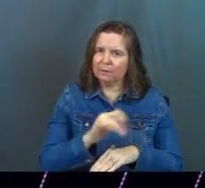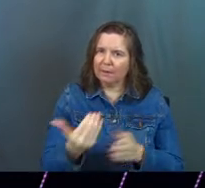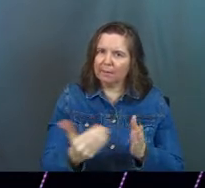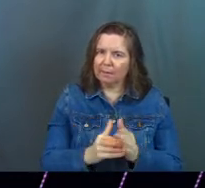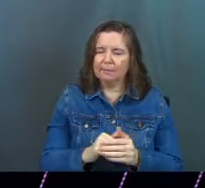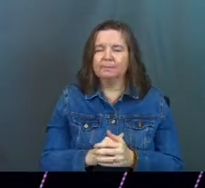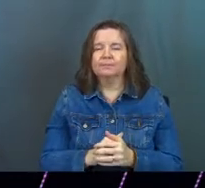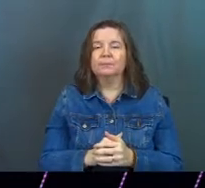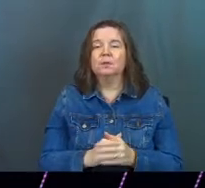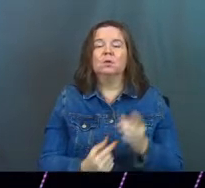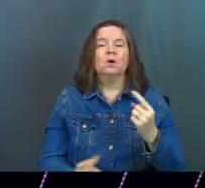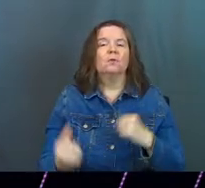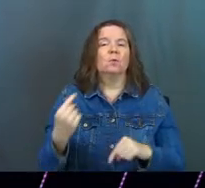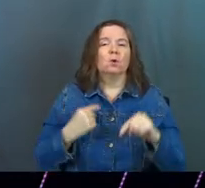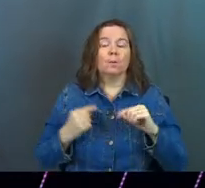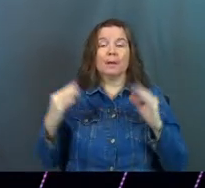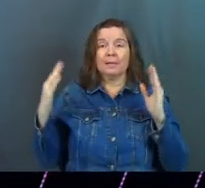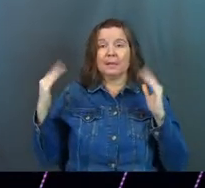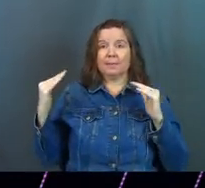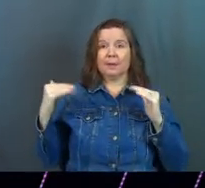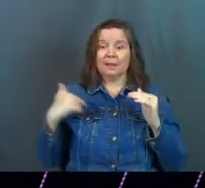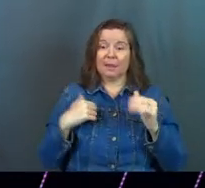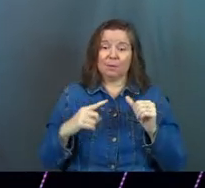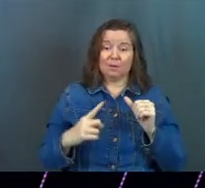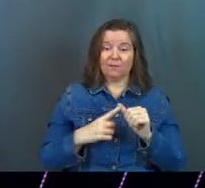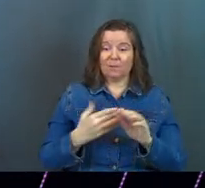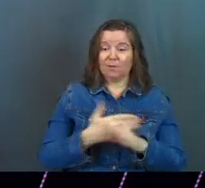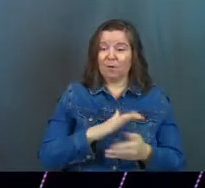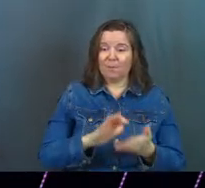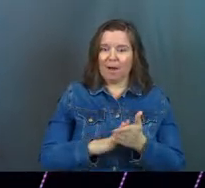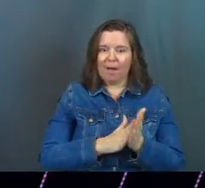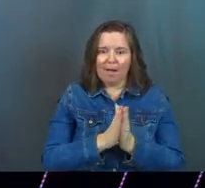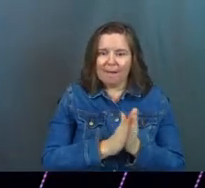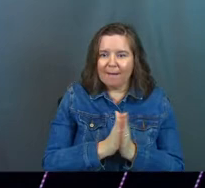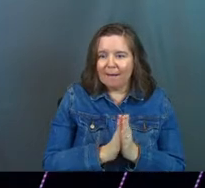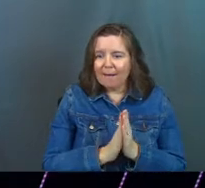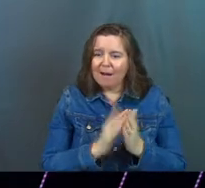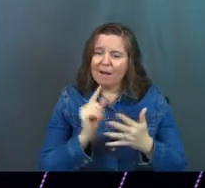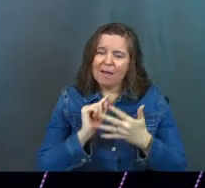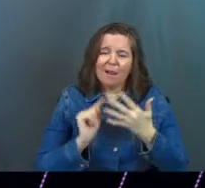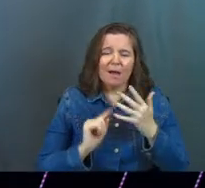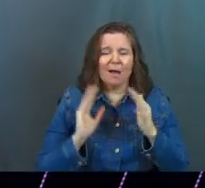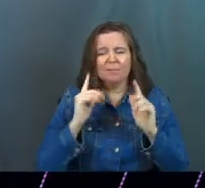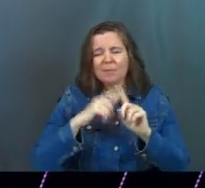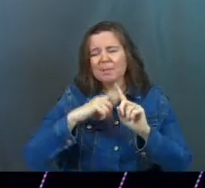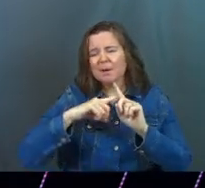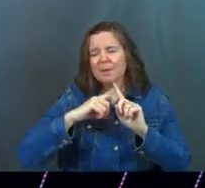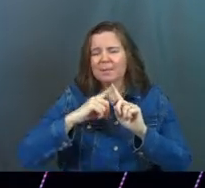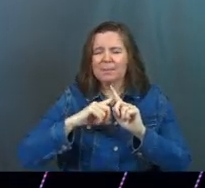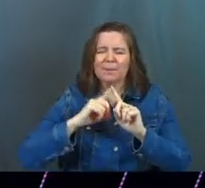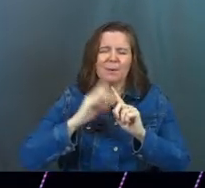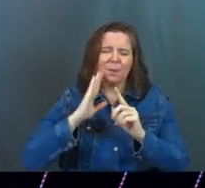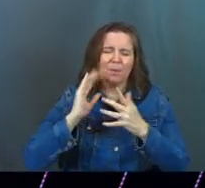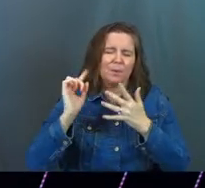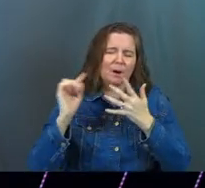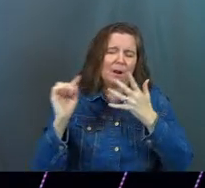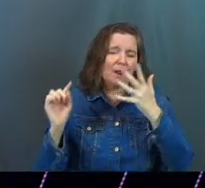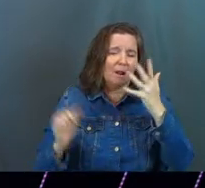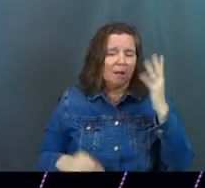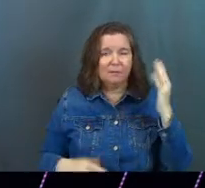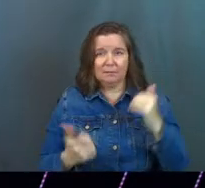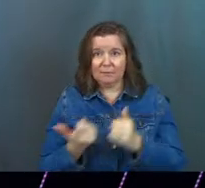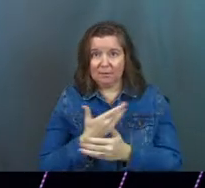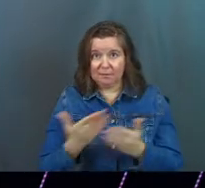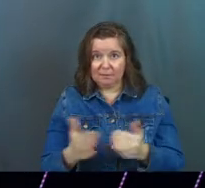We came in with all these expectations, right? Like they were going to know me, and they were going to be present, and they were never going to leave me, and we were going to be naked all day, and all that kind of